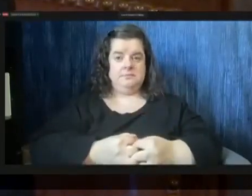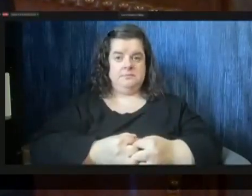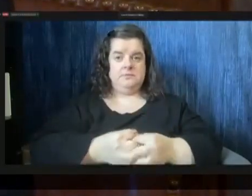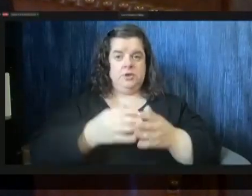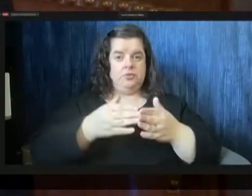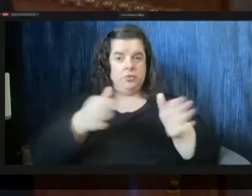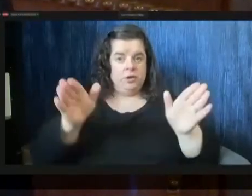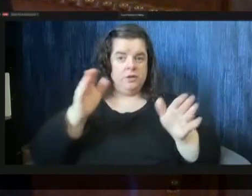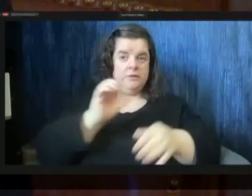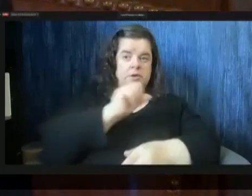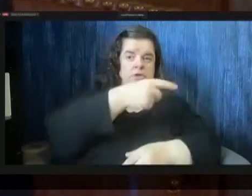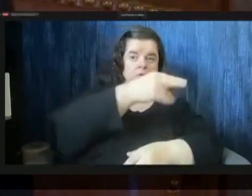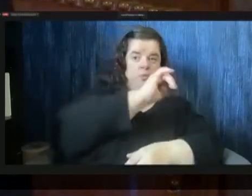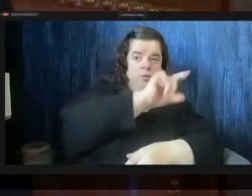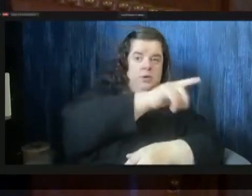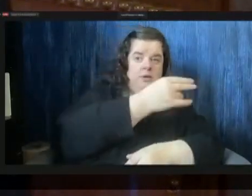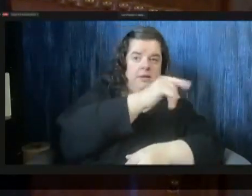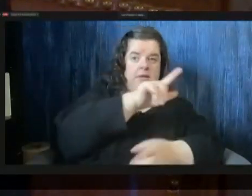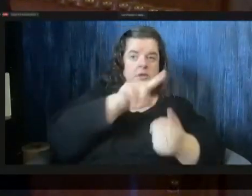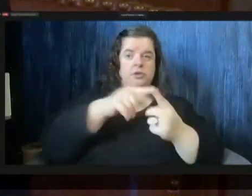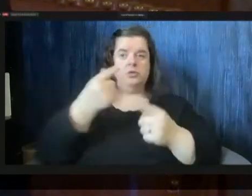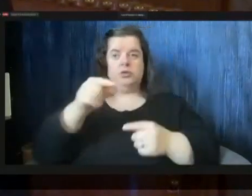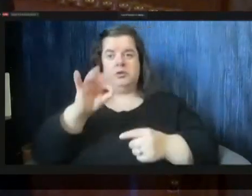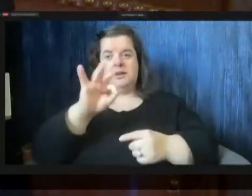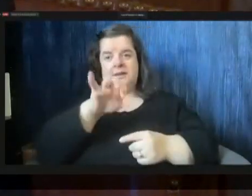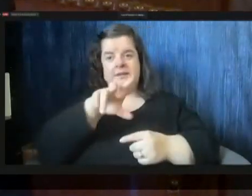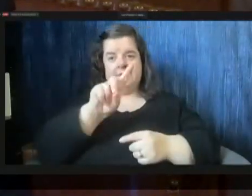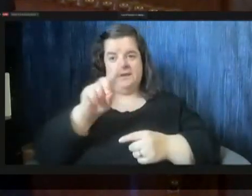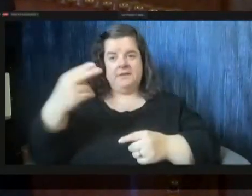from Squirrel Hill to Greenfield to Hazelwood,